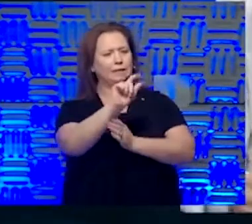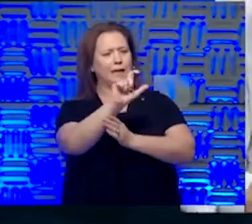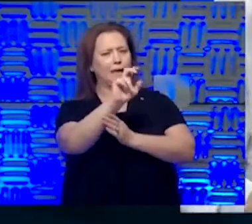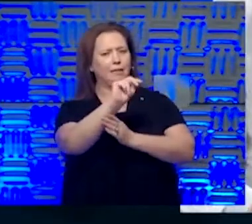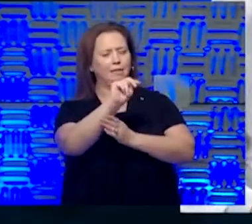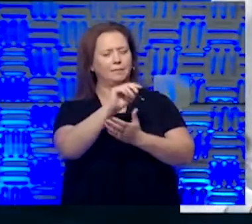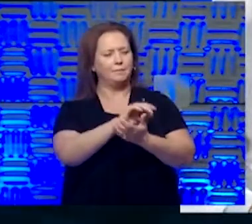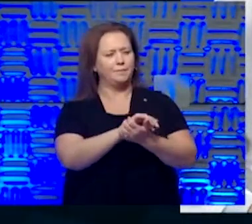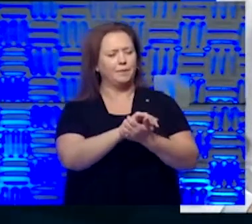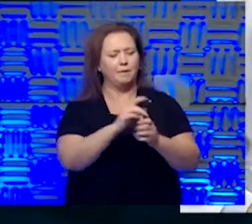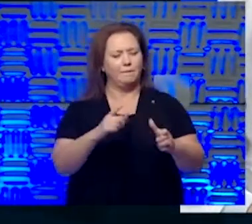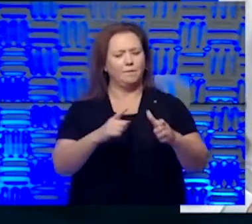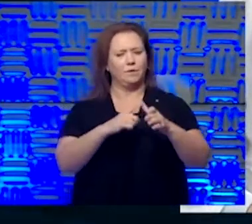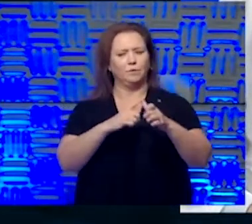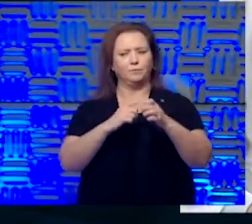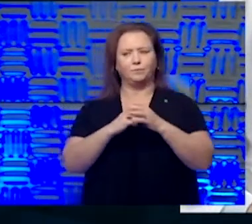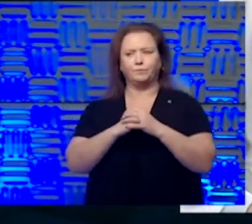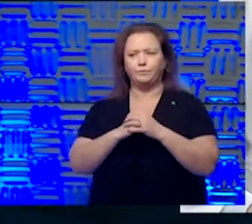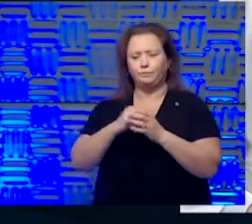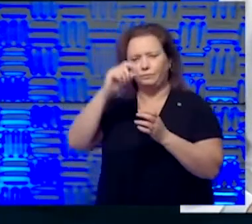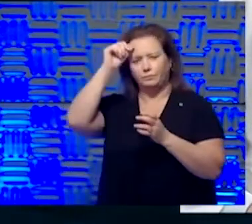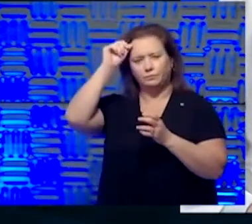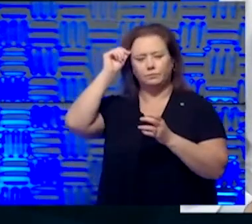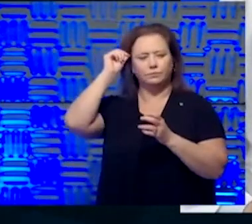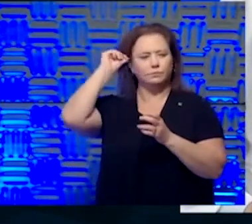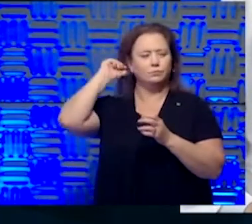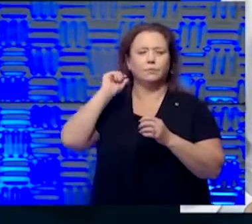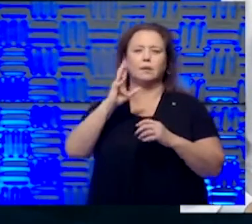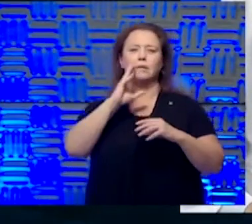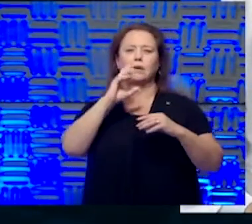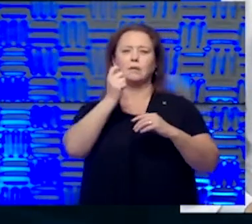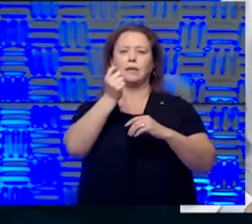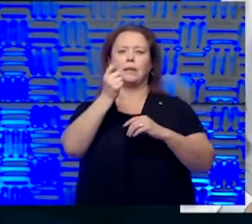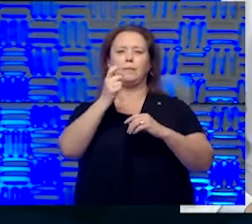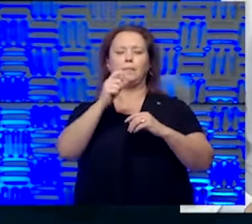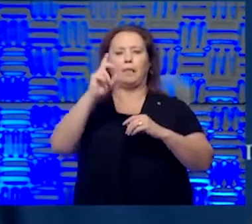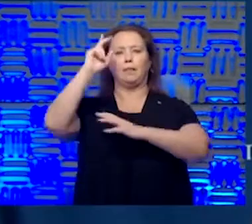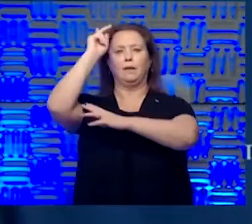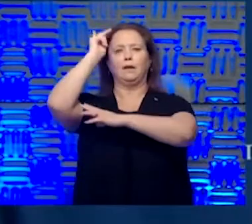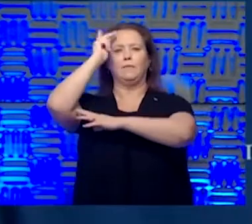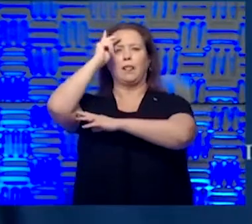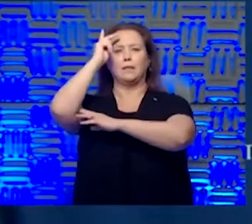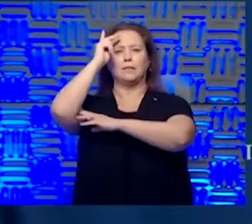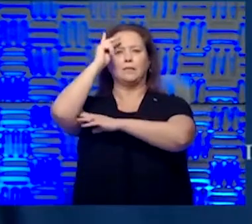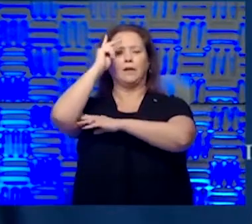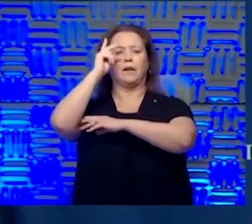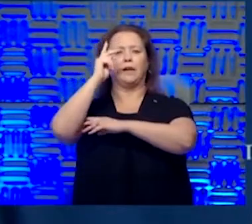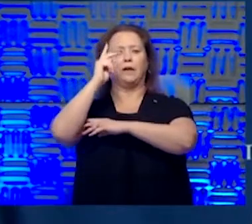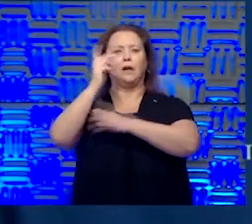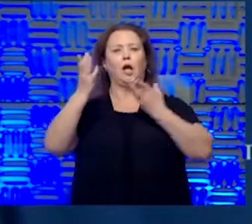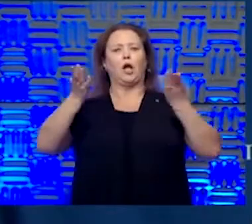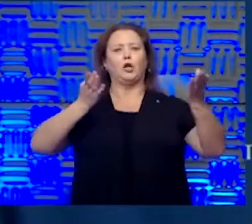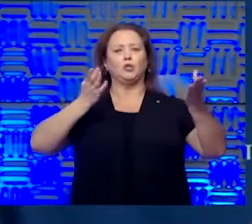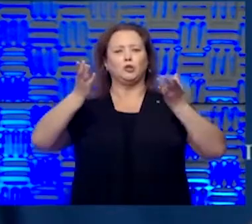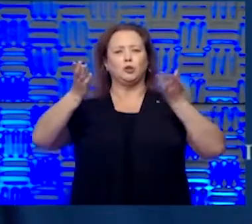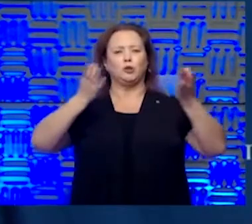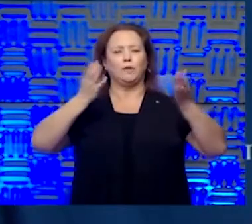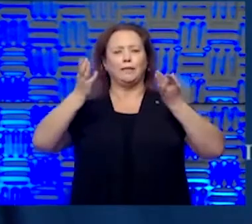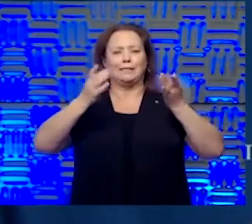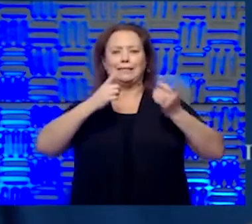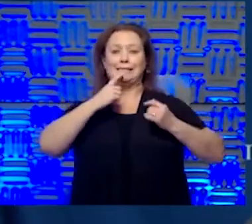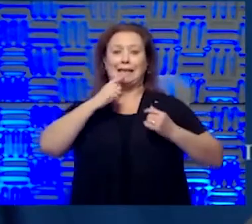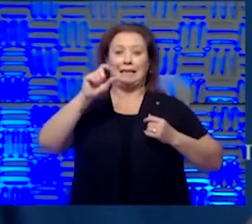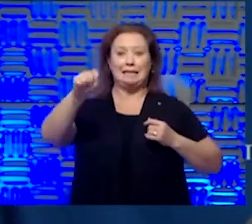to our panel. So I talked a bit about this sort of philosophy of service and saying